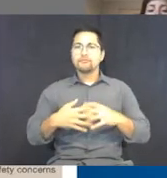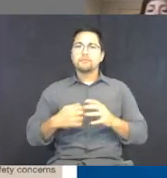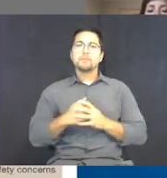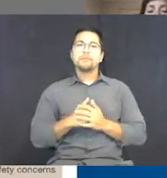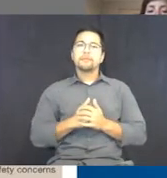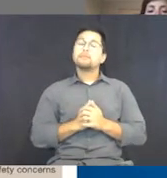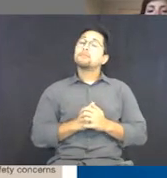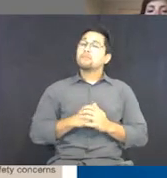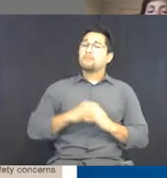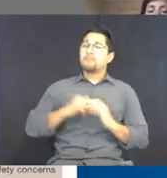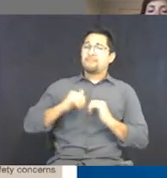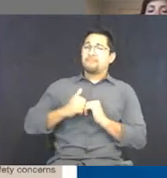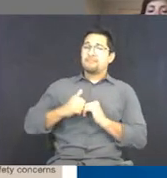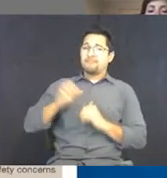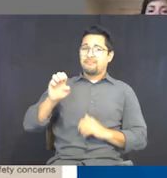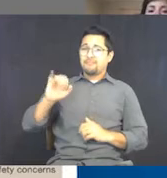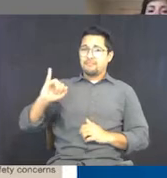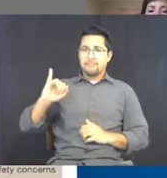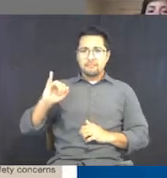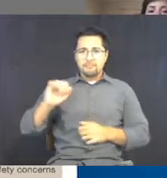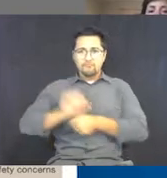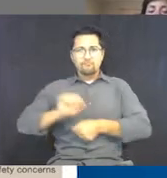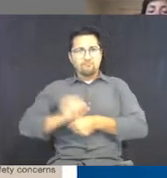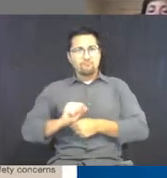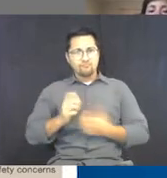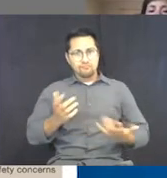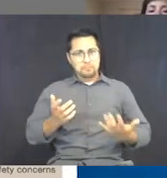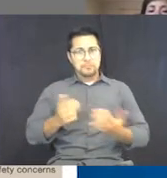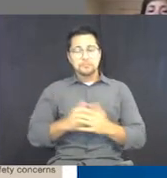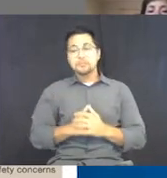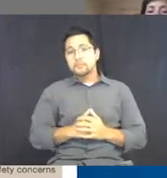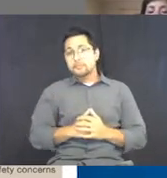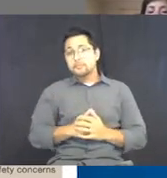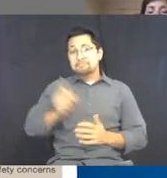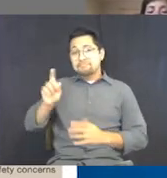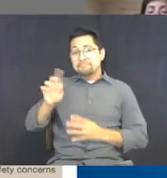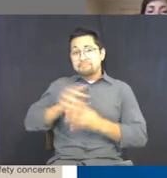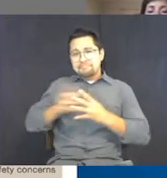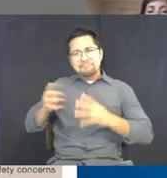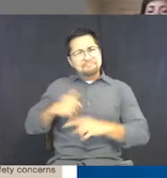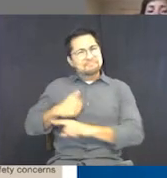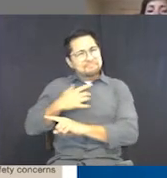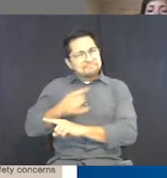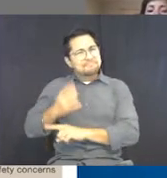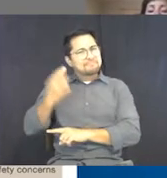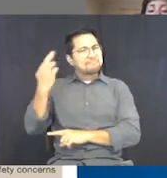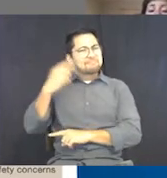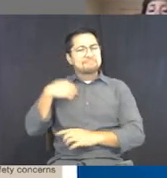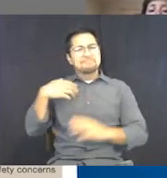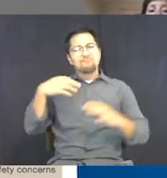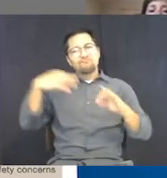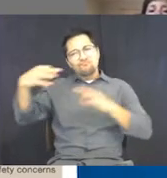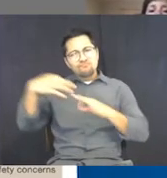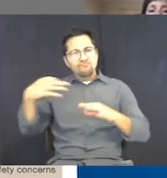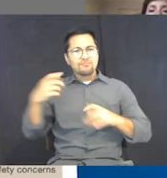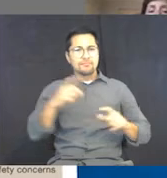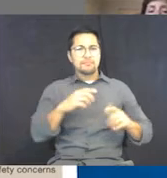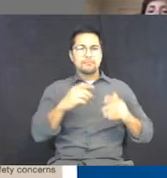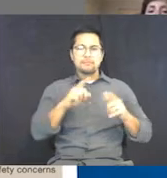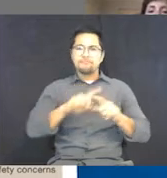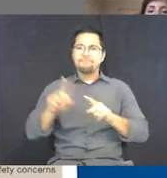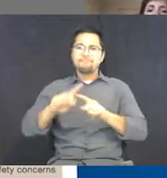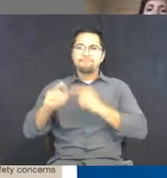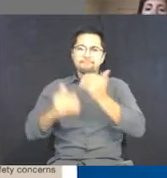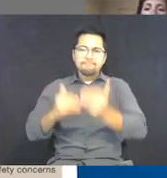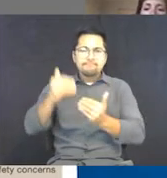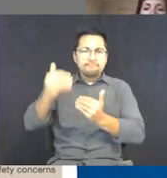So how does enabling technology work? I like this chart because it does a nice job of describing the different steps of how